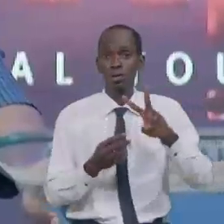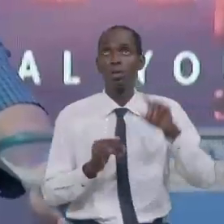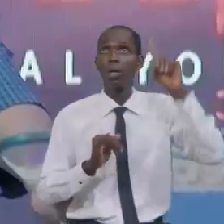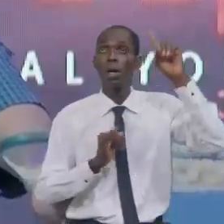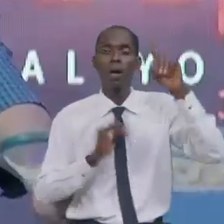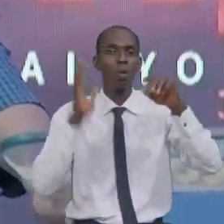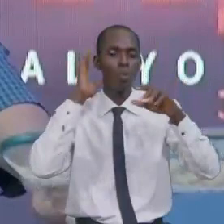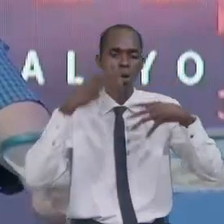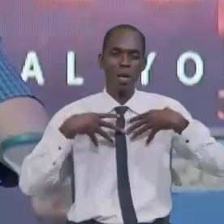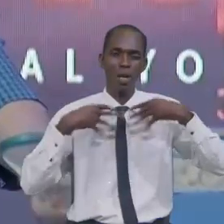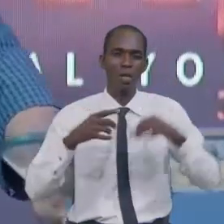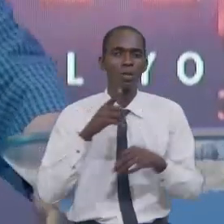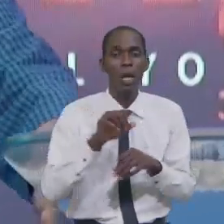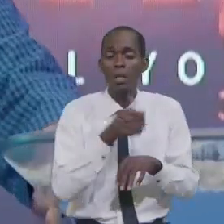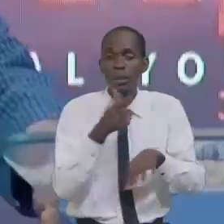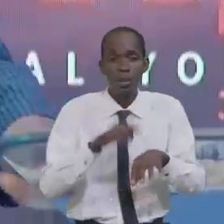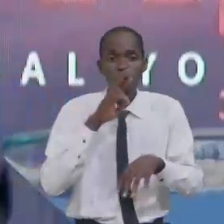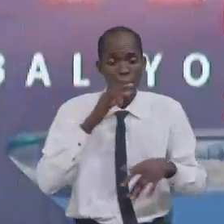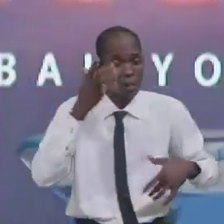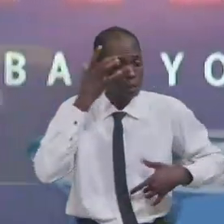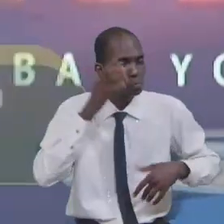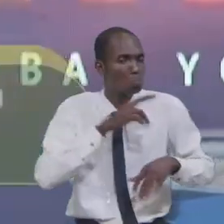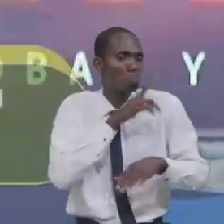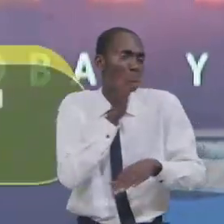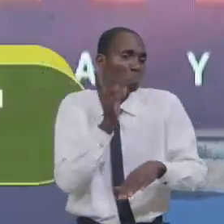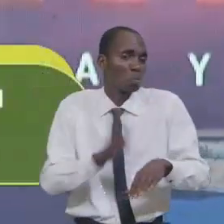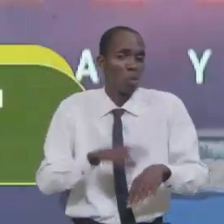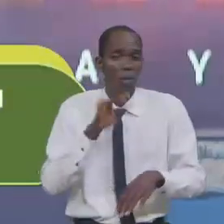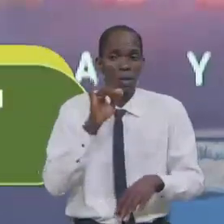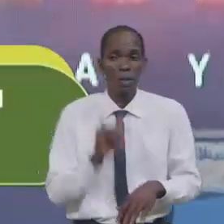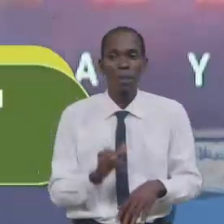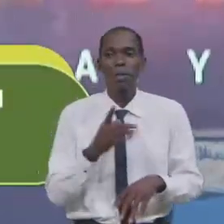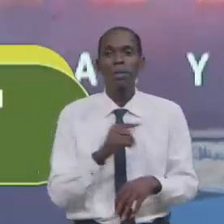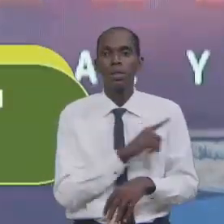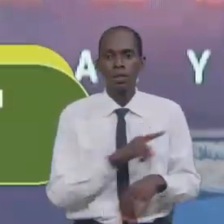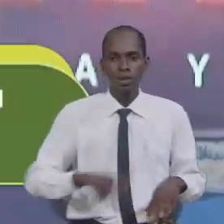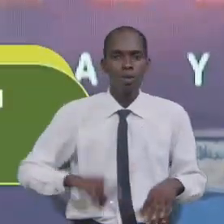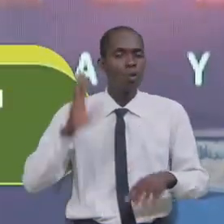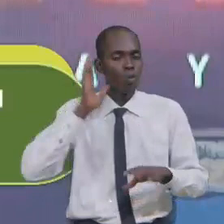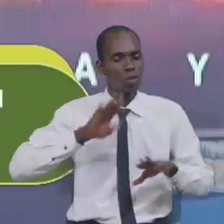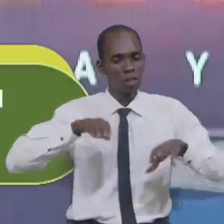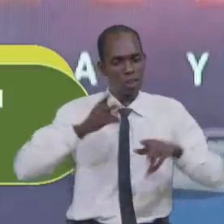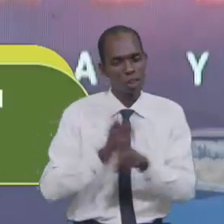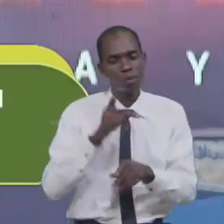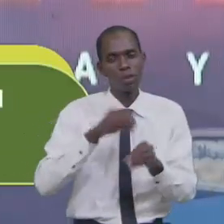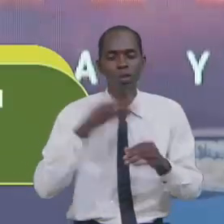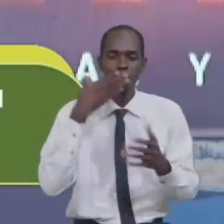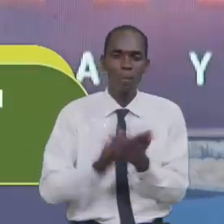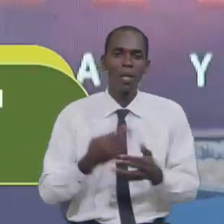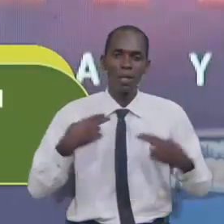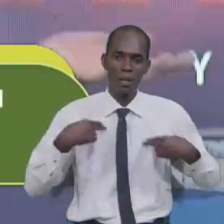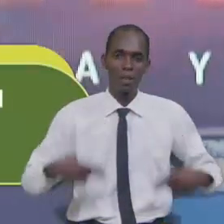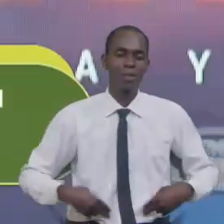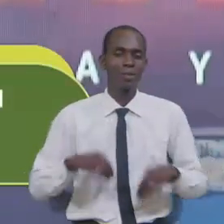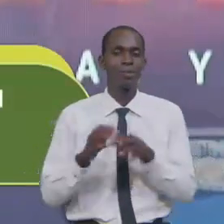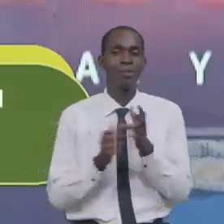Anytime if you are sick, normally the Lord will keep you in good health. I said the Lord